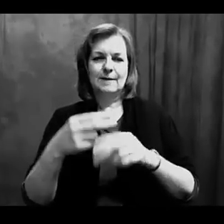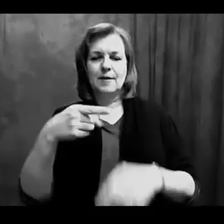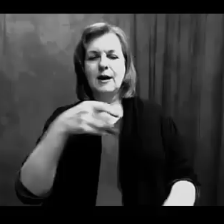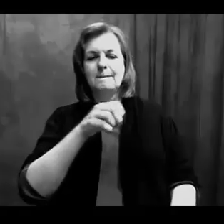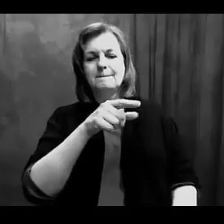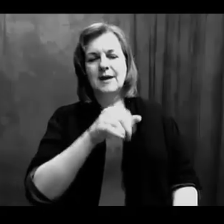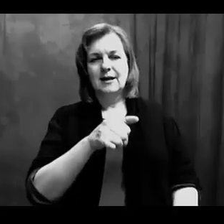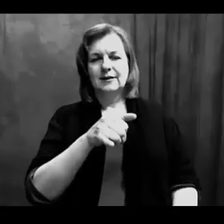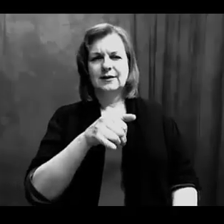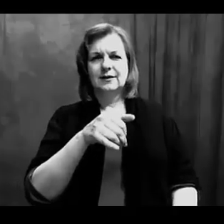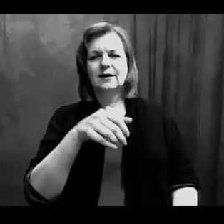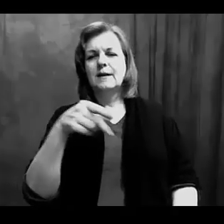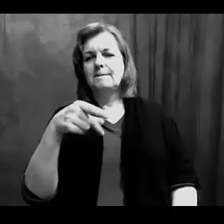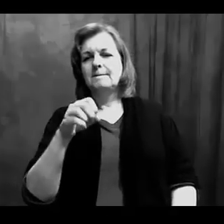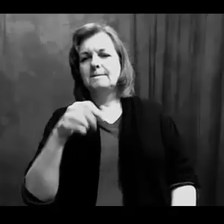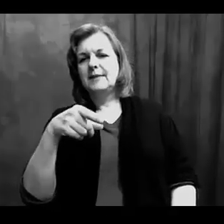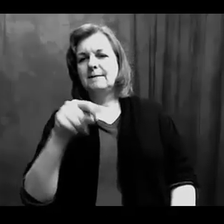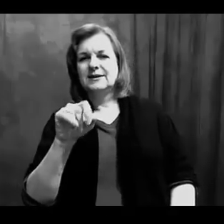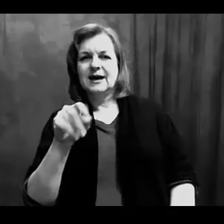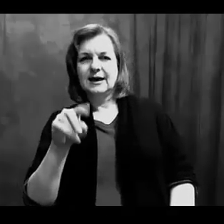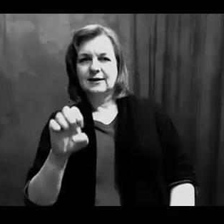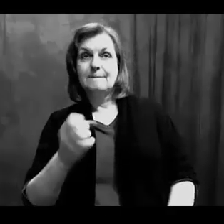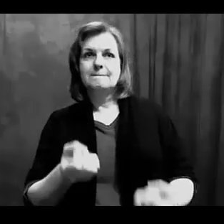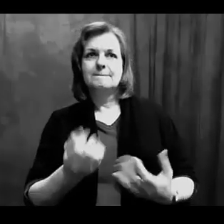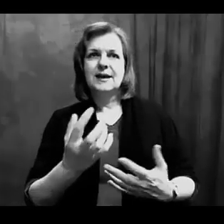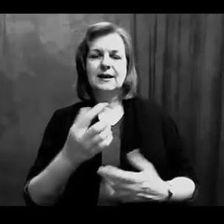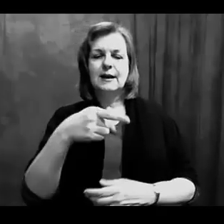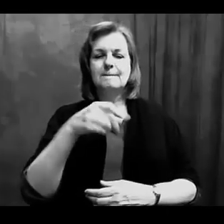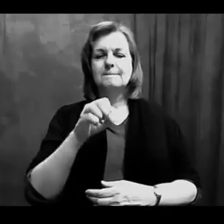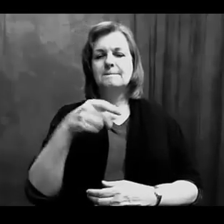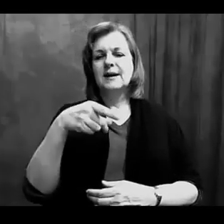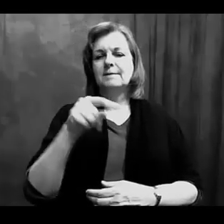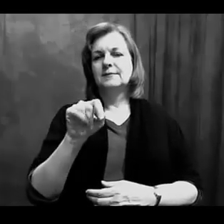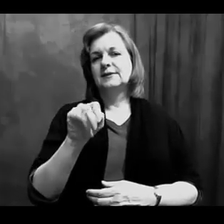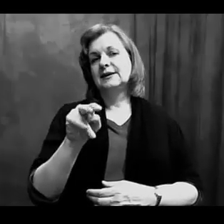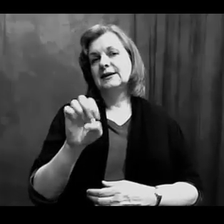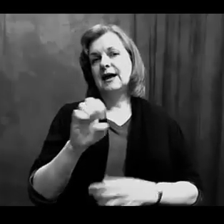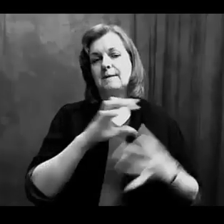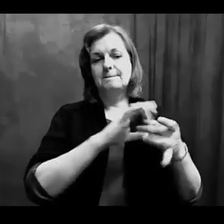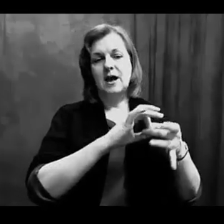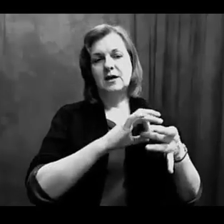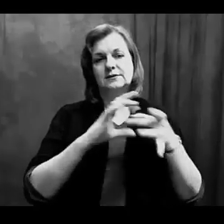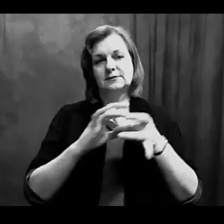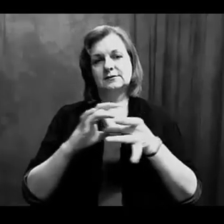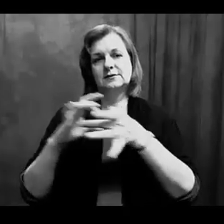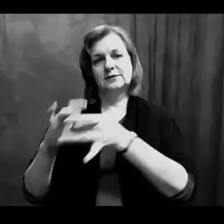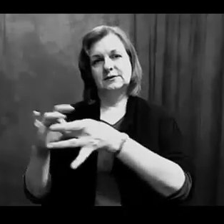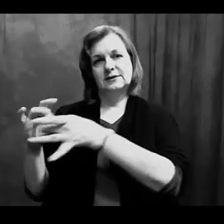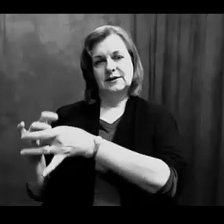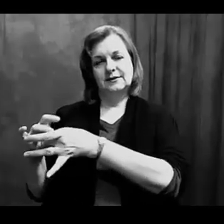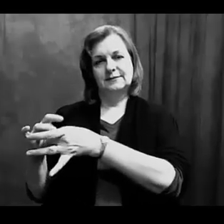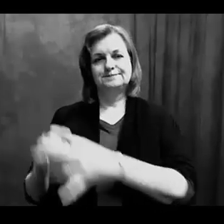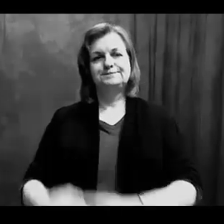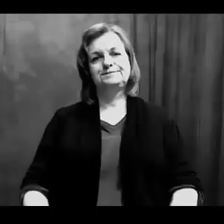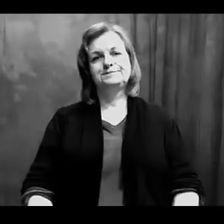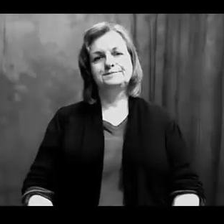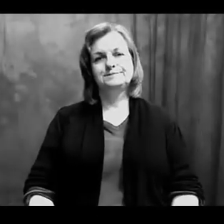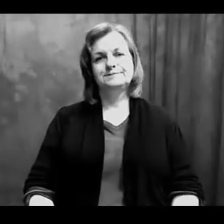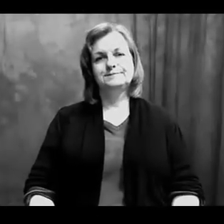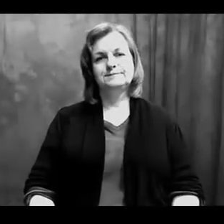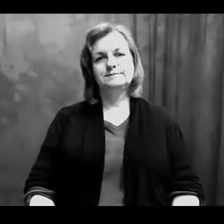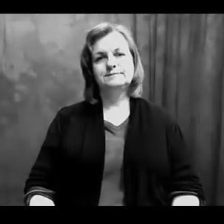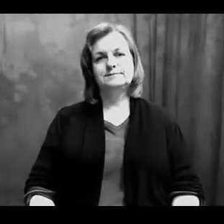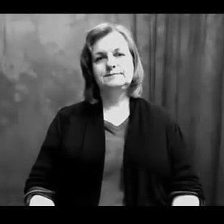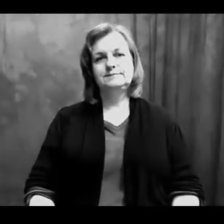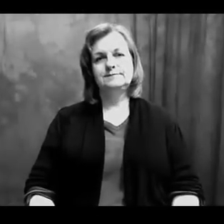bond is how we get the term polypeptide. So it's many peptide bonds that hold this